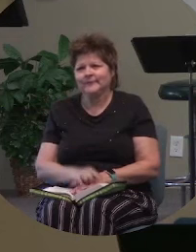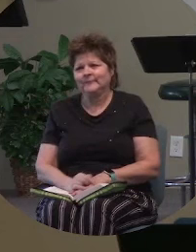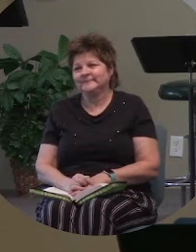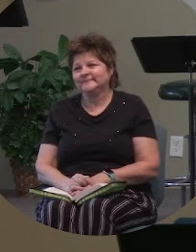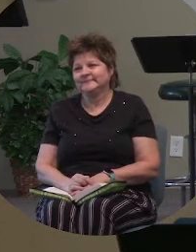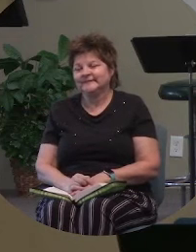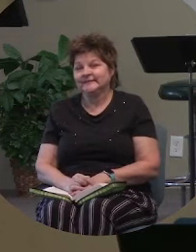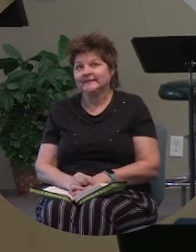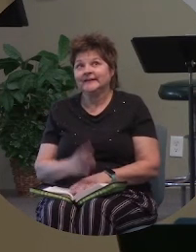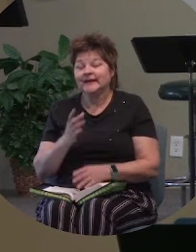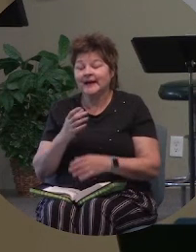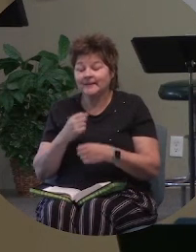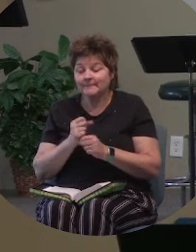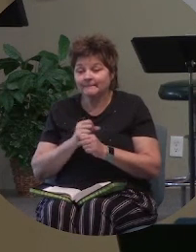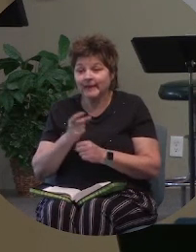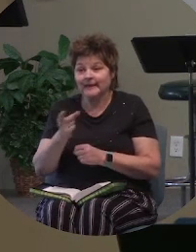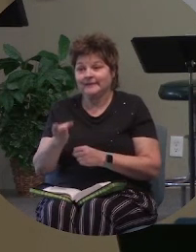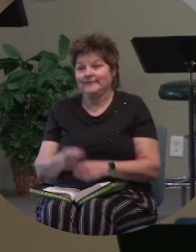I made you.